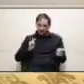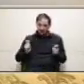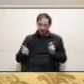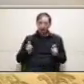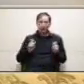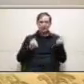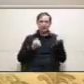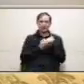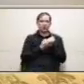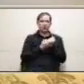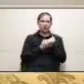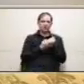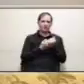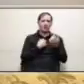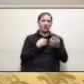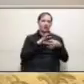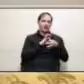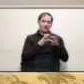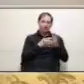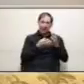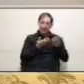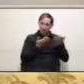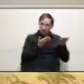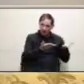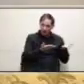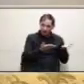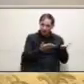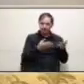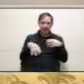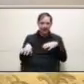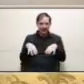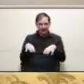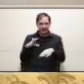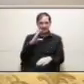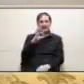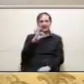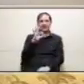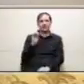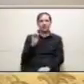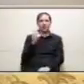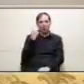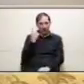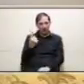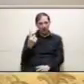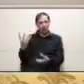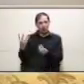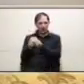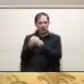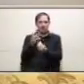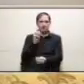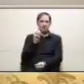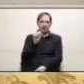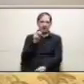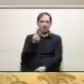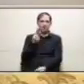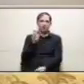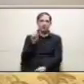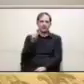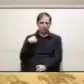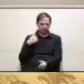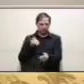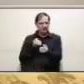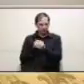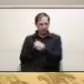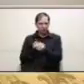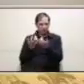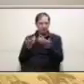municipality, on supply chain, on acting CFO. So this is one municipality together with Mamusa that they've been supported, and